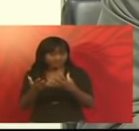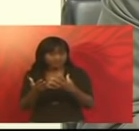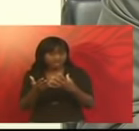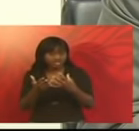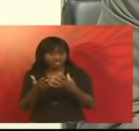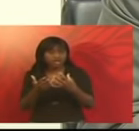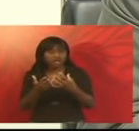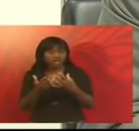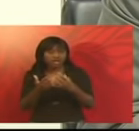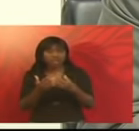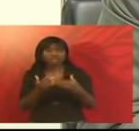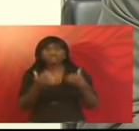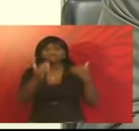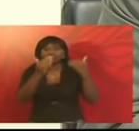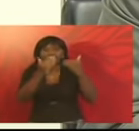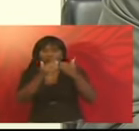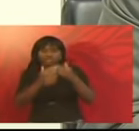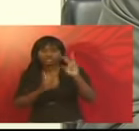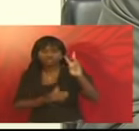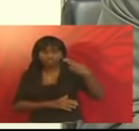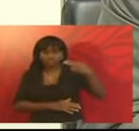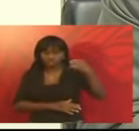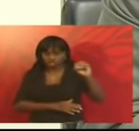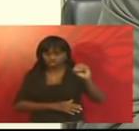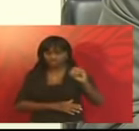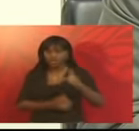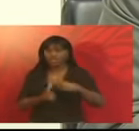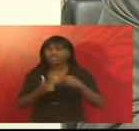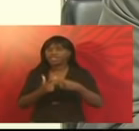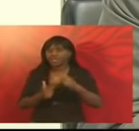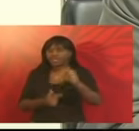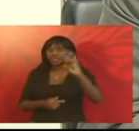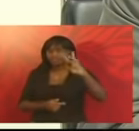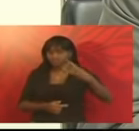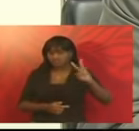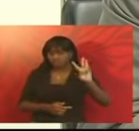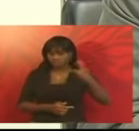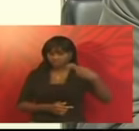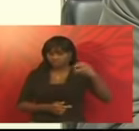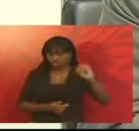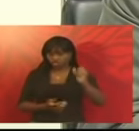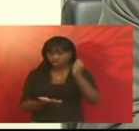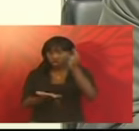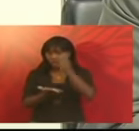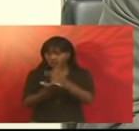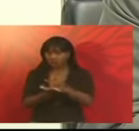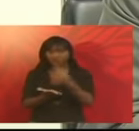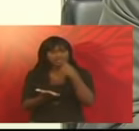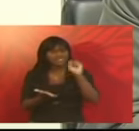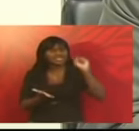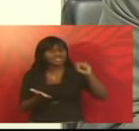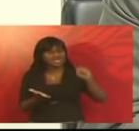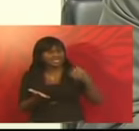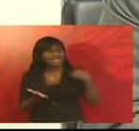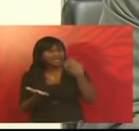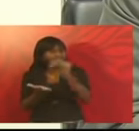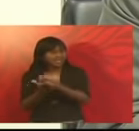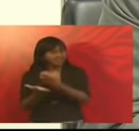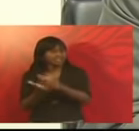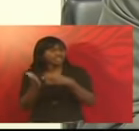scientific consensus at a WHO level that says, yes, this has proven itself to be safe and effective,